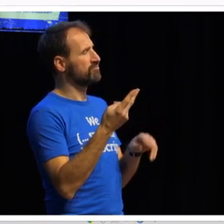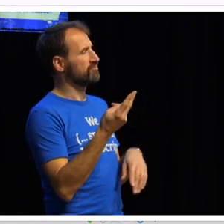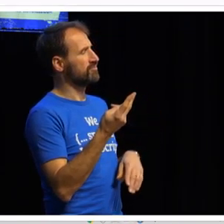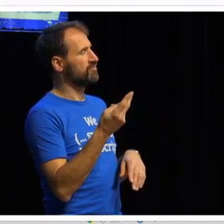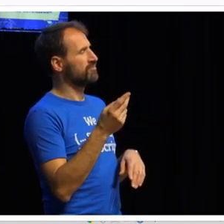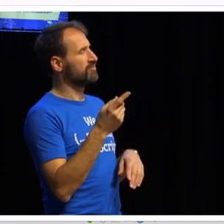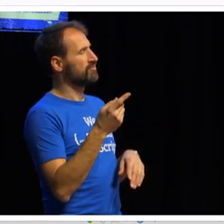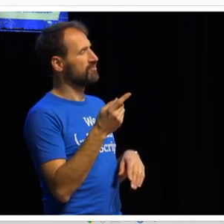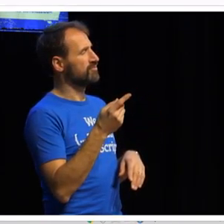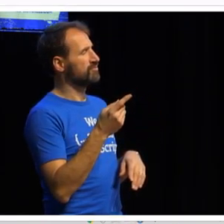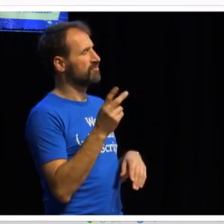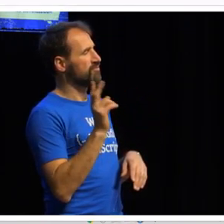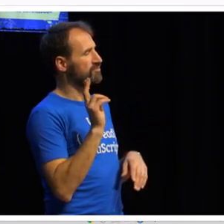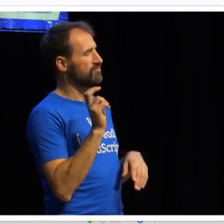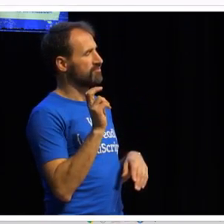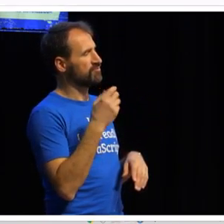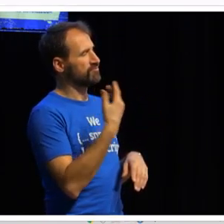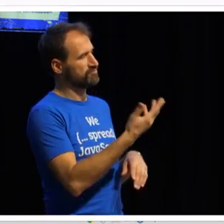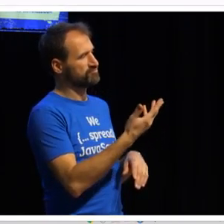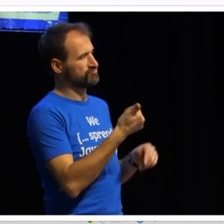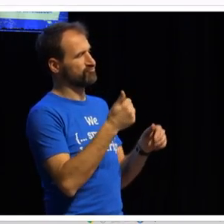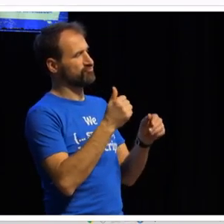work. Let's wrap that in function.